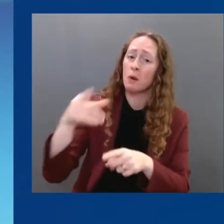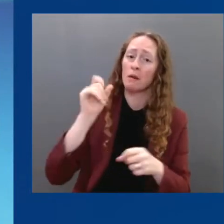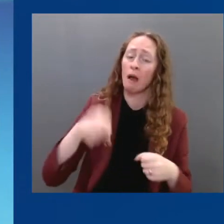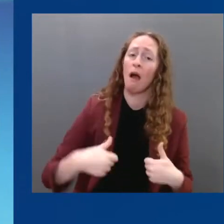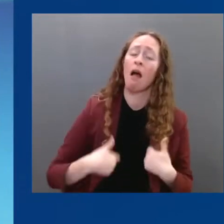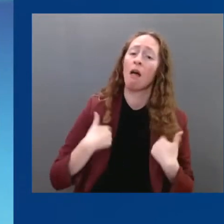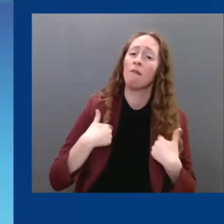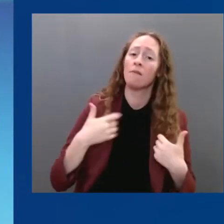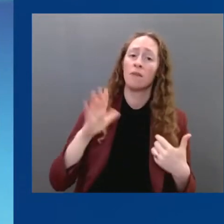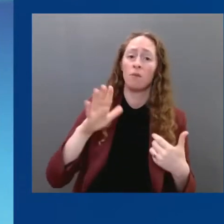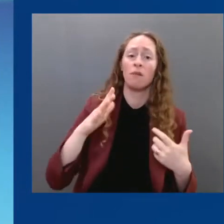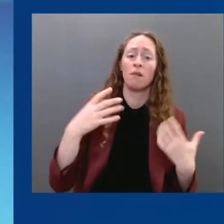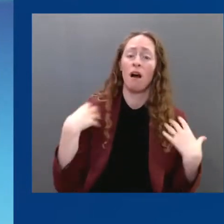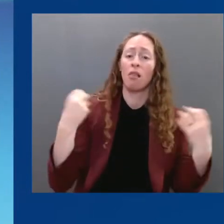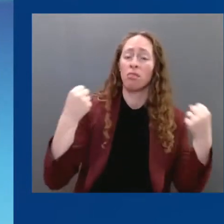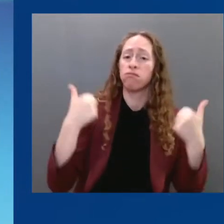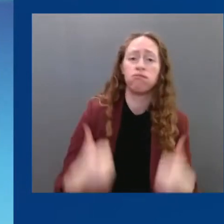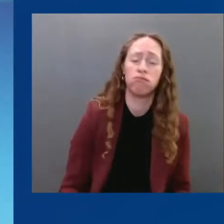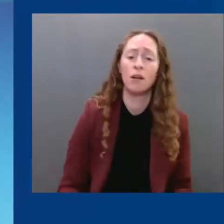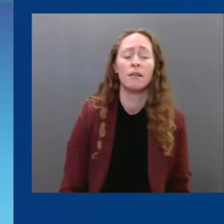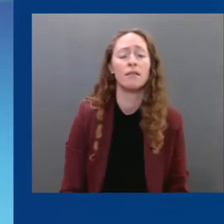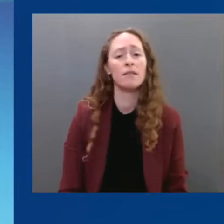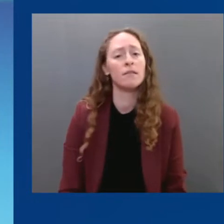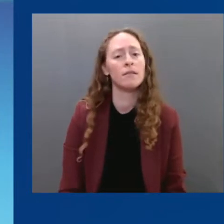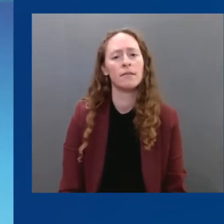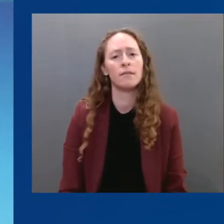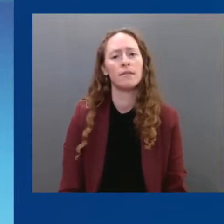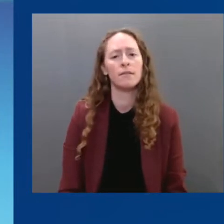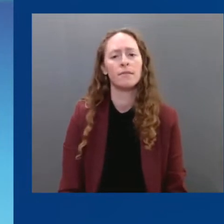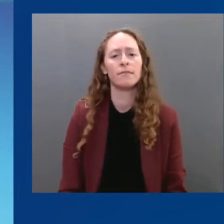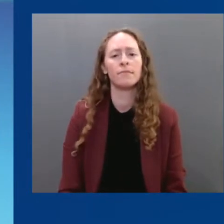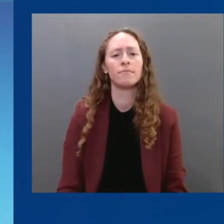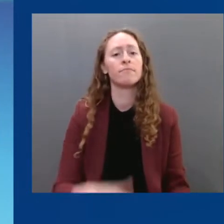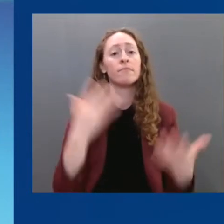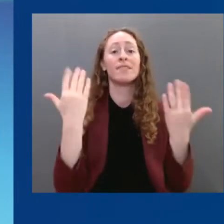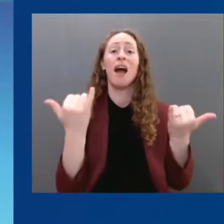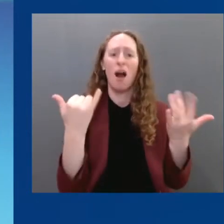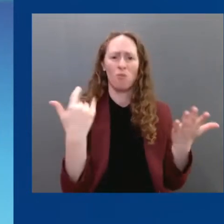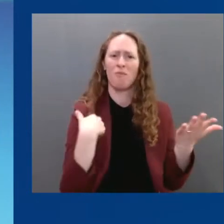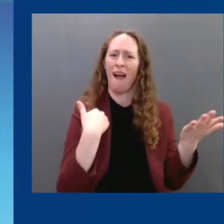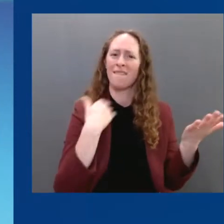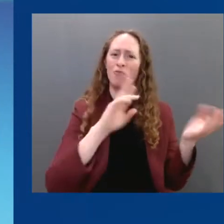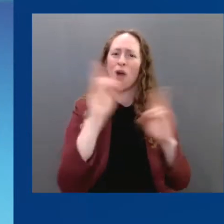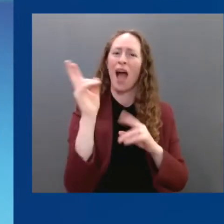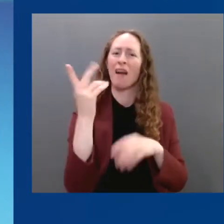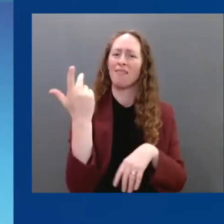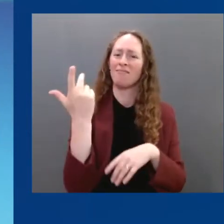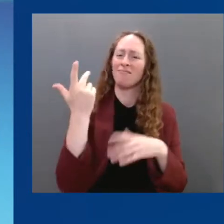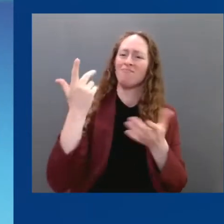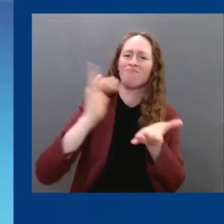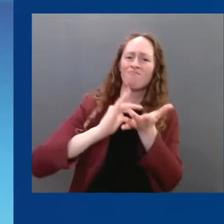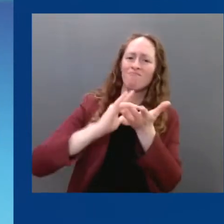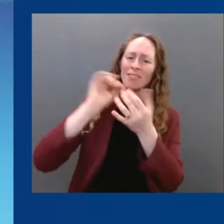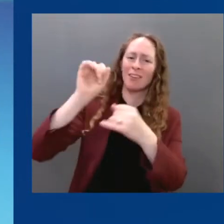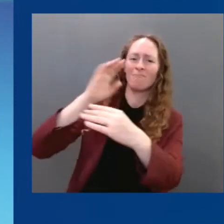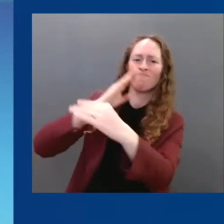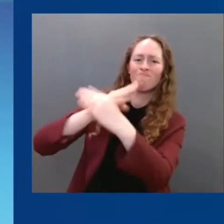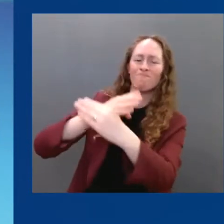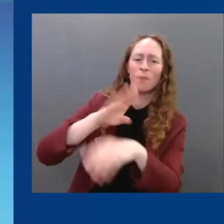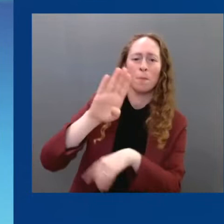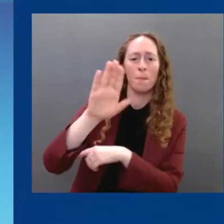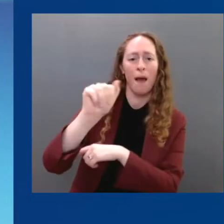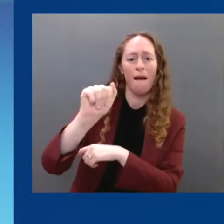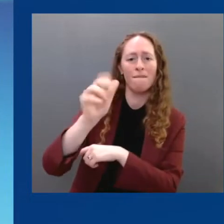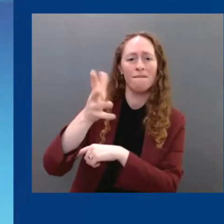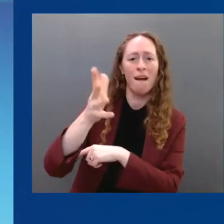that work against BA5, including Paxlovid. This is an oral antiviral that reduces the risk of hospitalizations